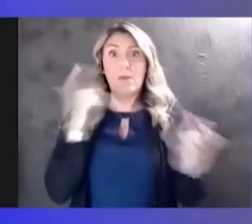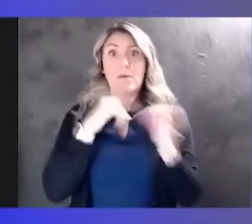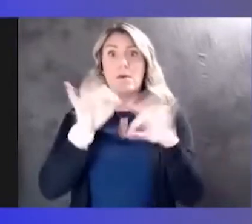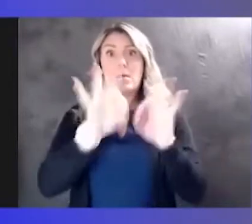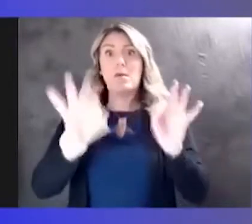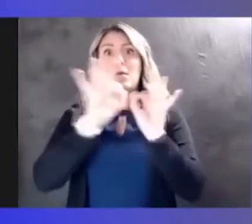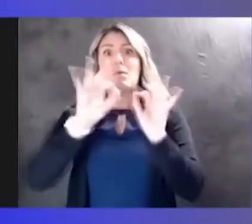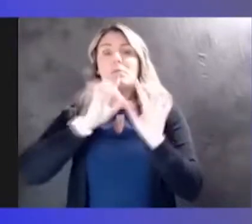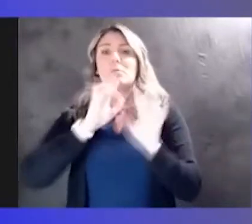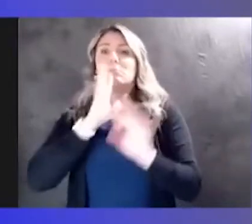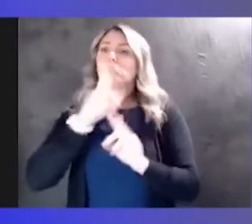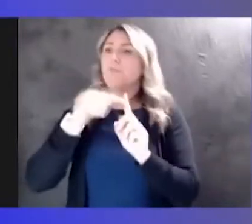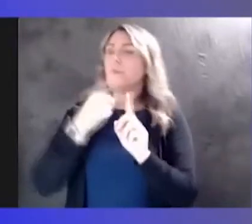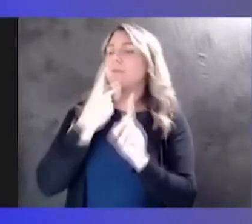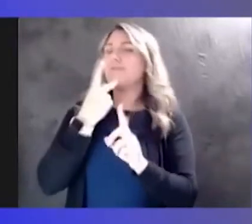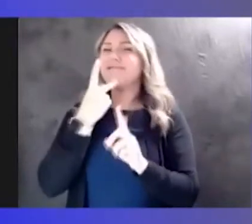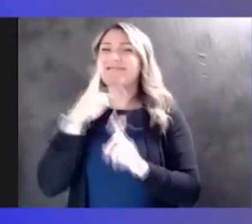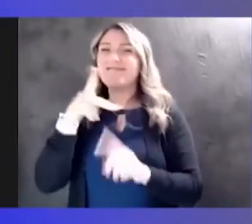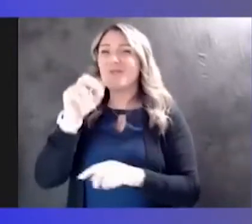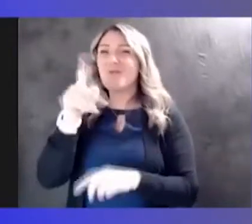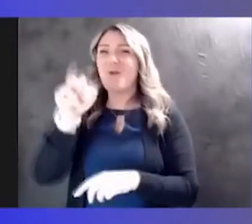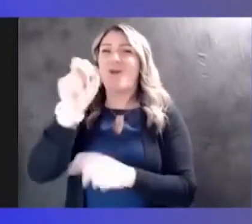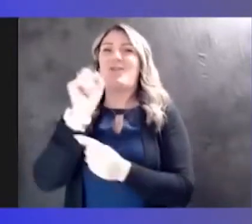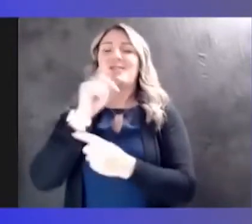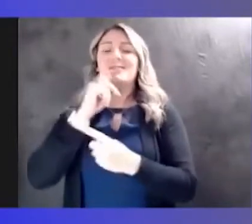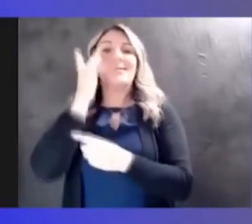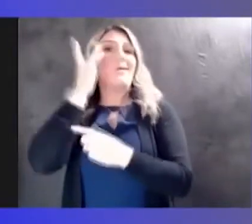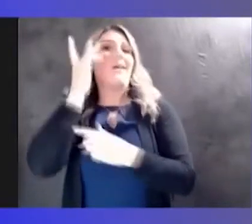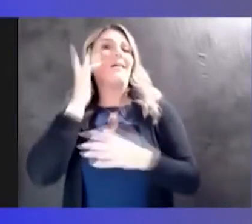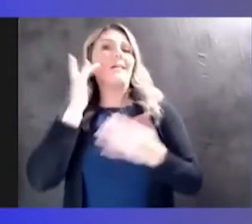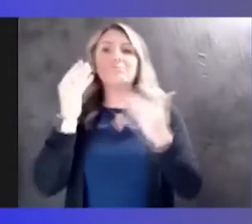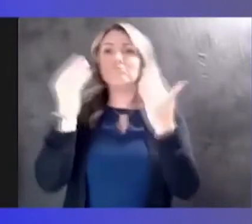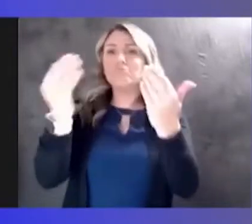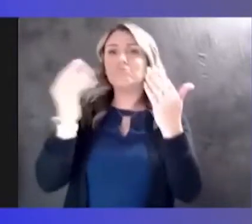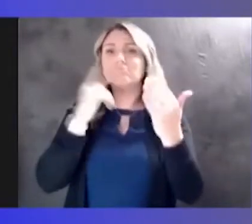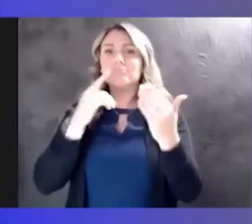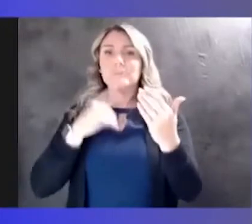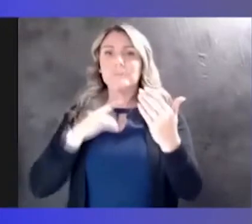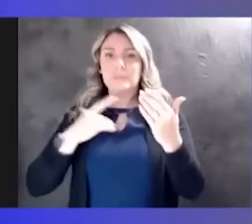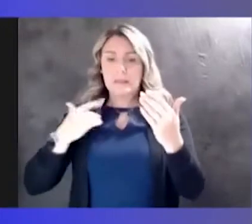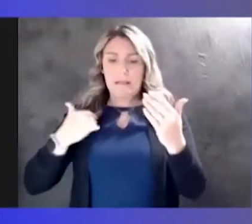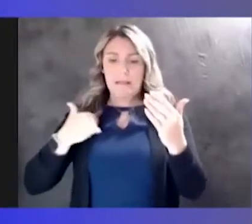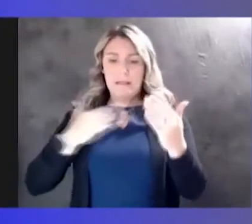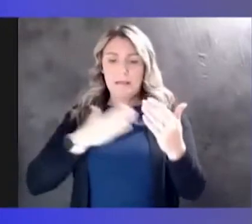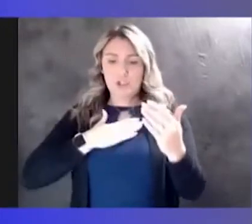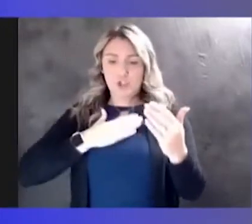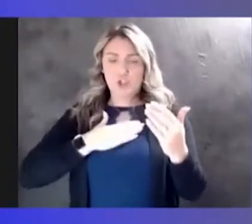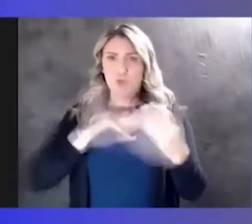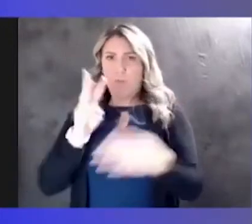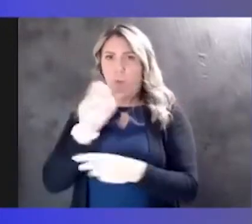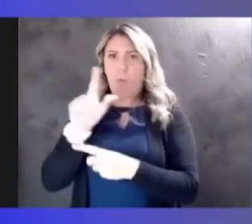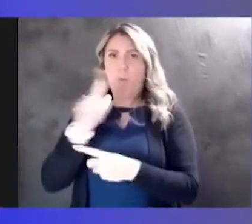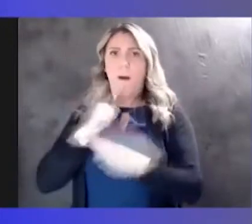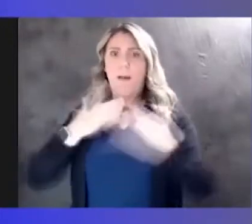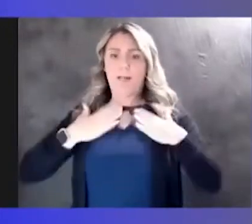Pink Warriors, because it allows the chest wall muscles to be in their normal position and